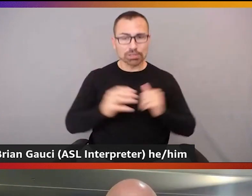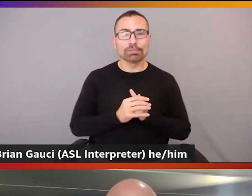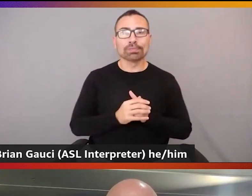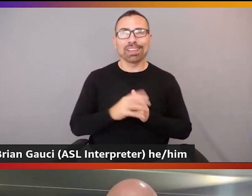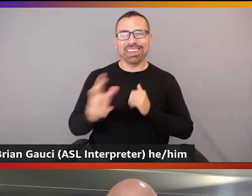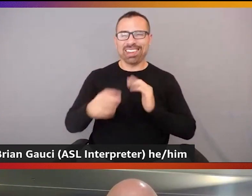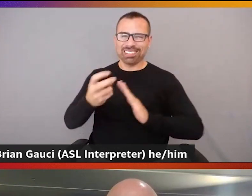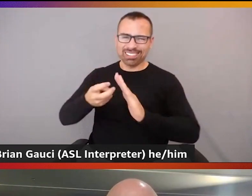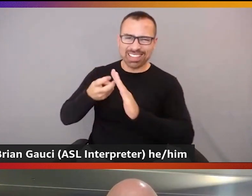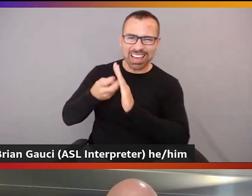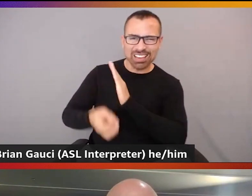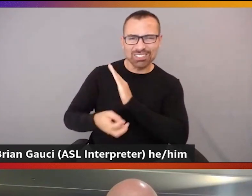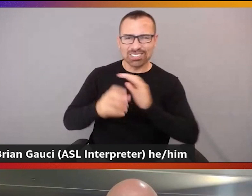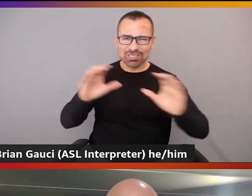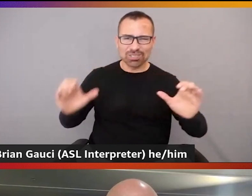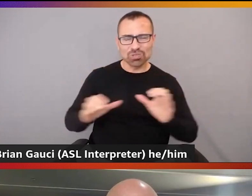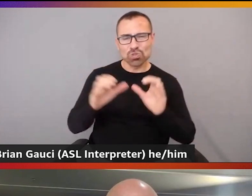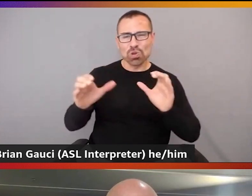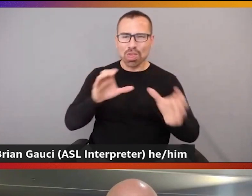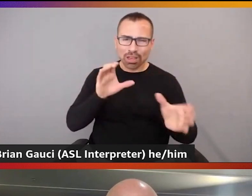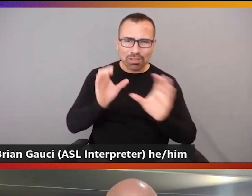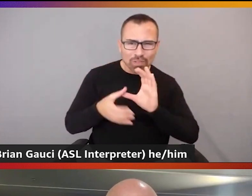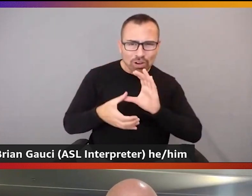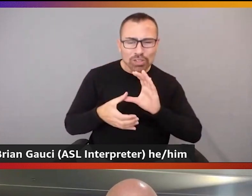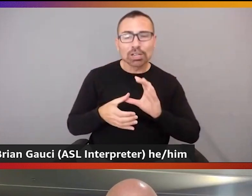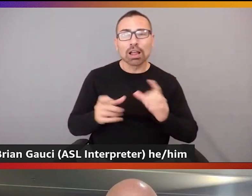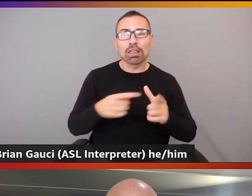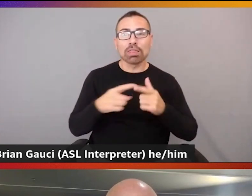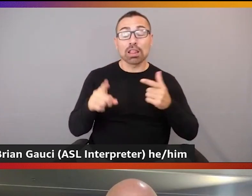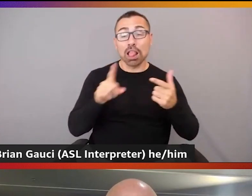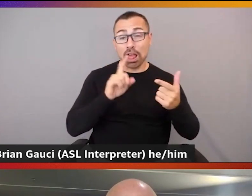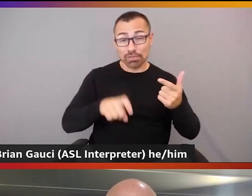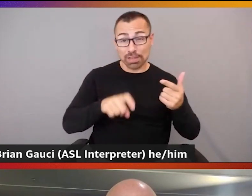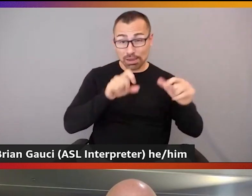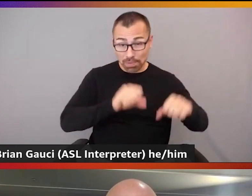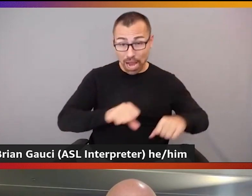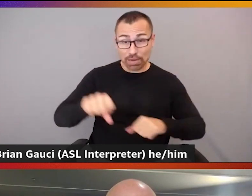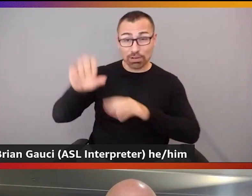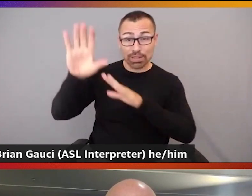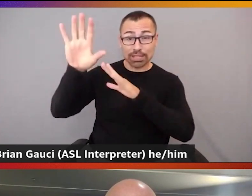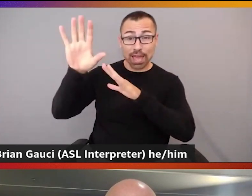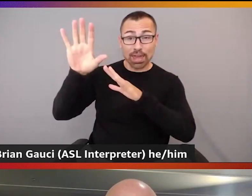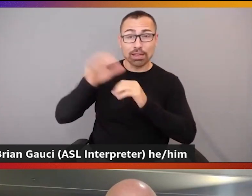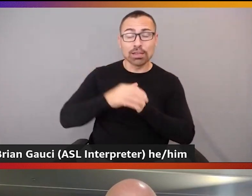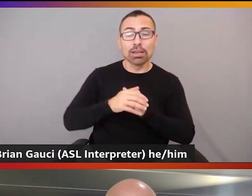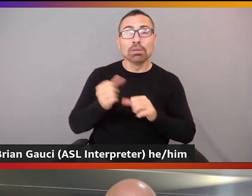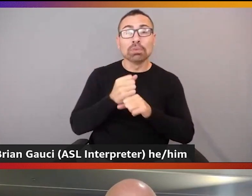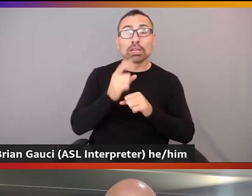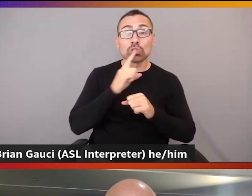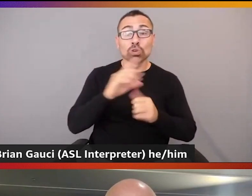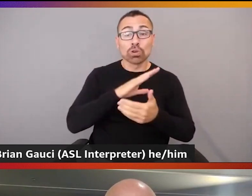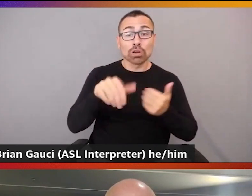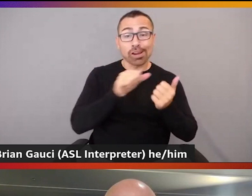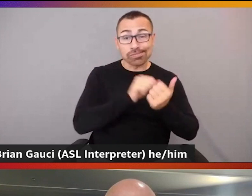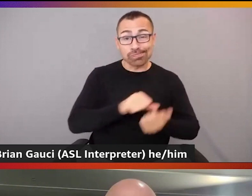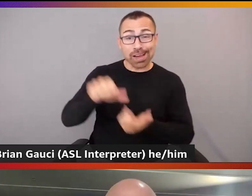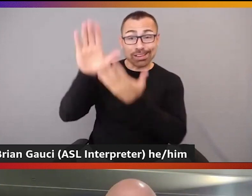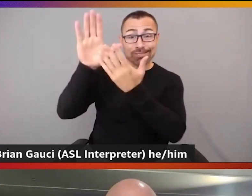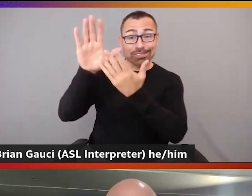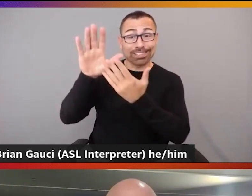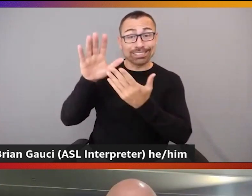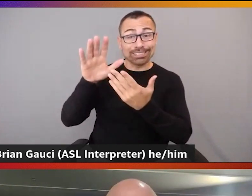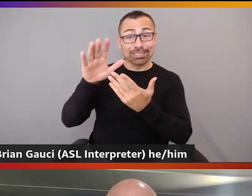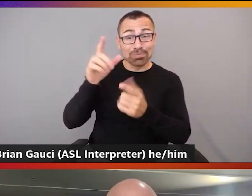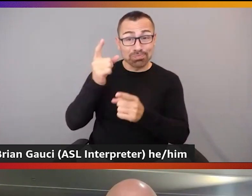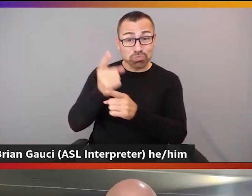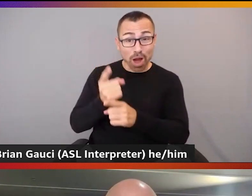you do the conversion with the Schema Conversion tool, then you've actually got to migrate the data, make sure it all migrates across properly, make sure you do it in a